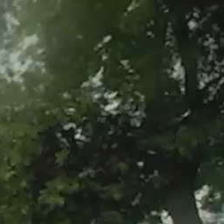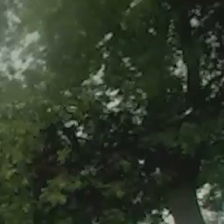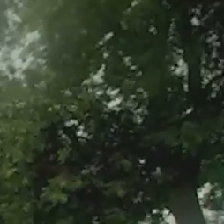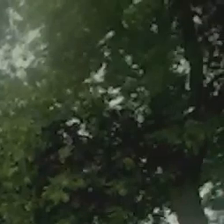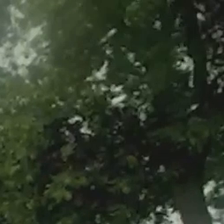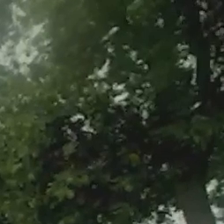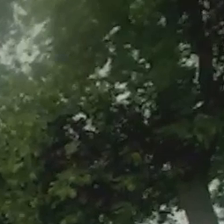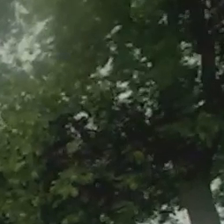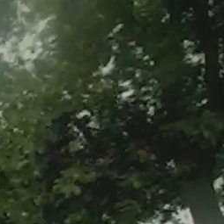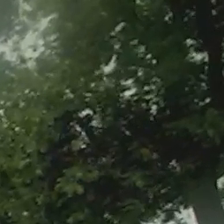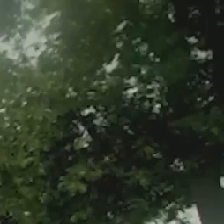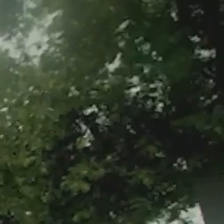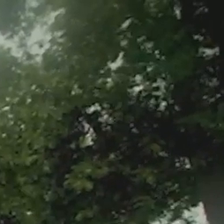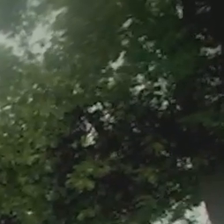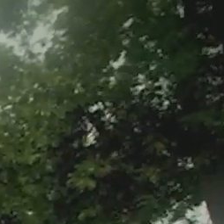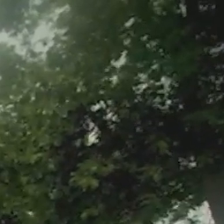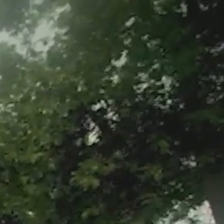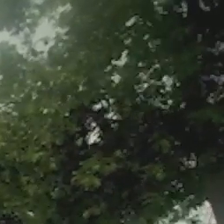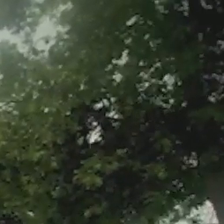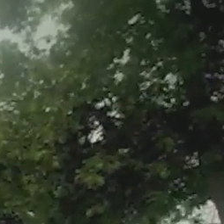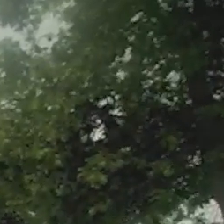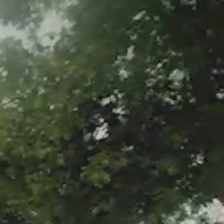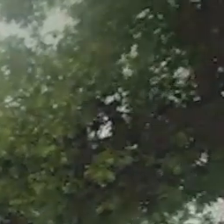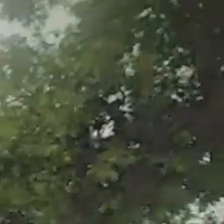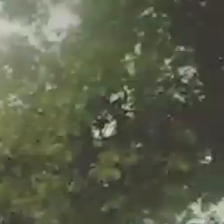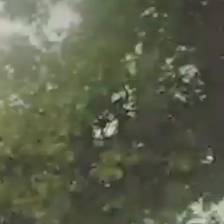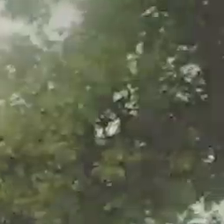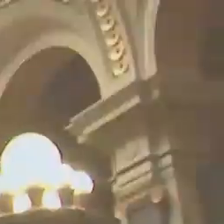support. For 14 years, WisconsinEye has